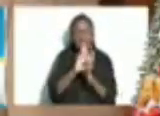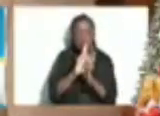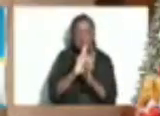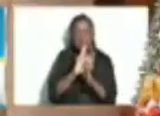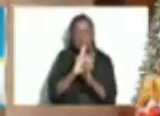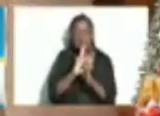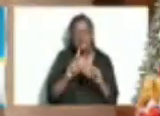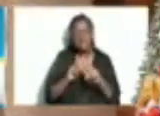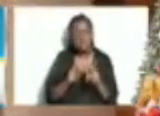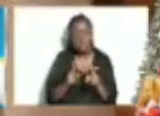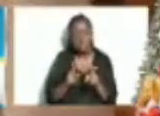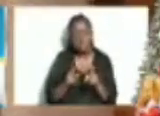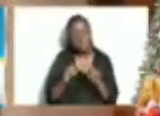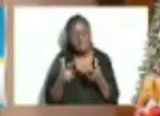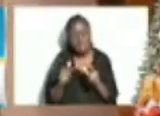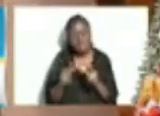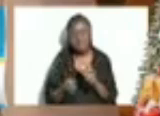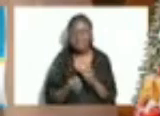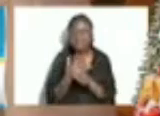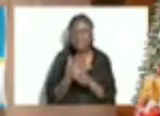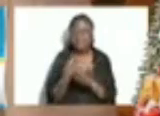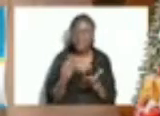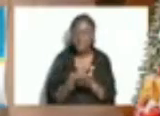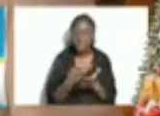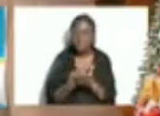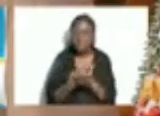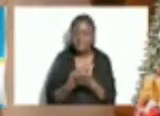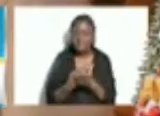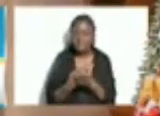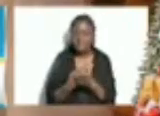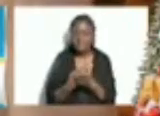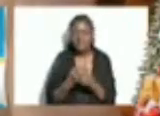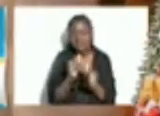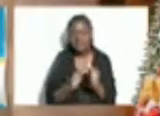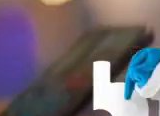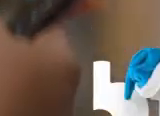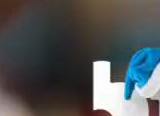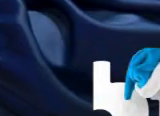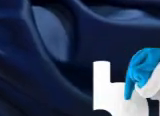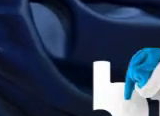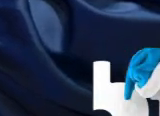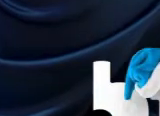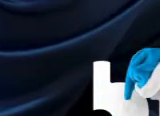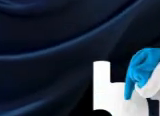remains, let's grow the economy, let's put more Bahamians to work, and then everything else should fall in place.